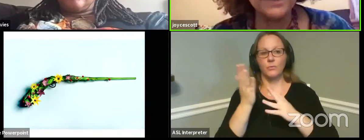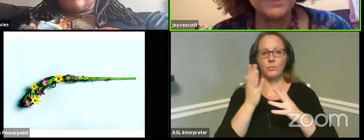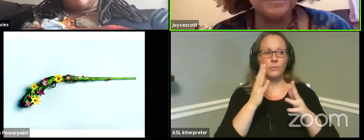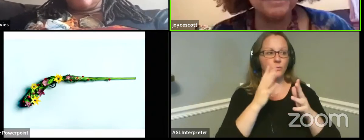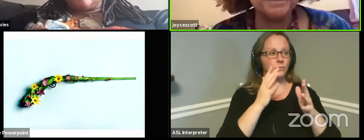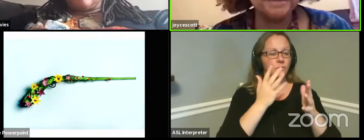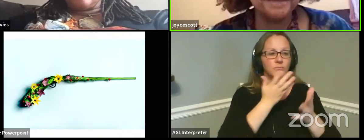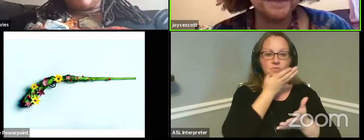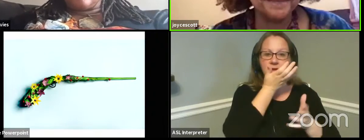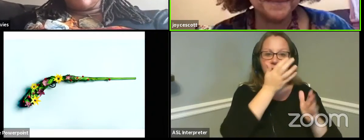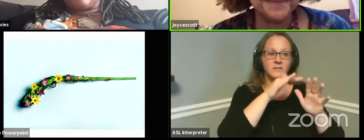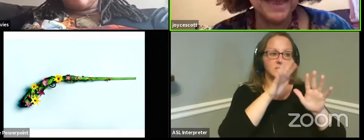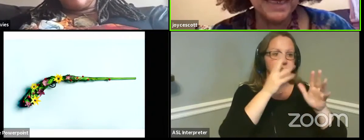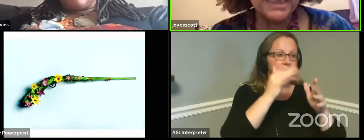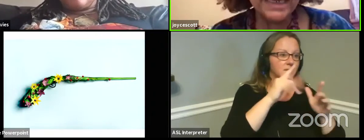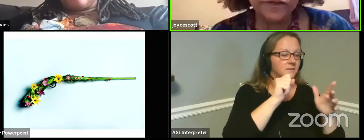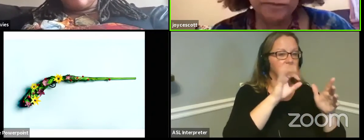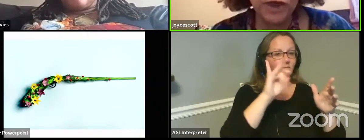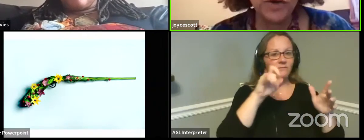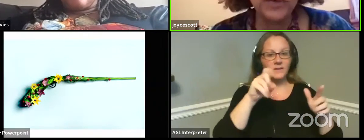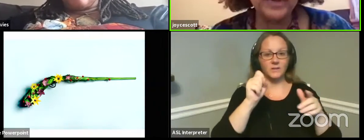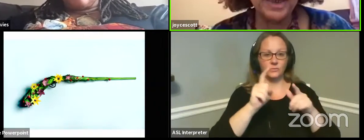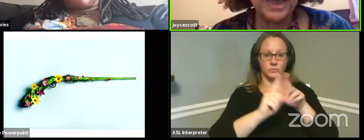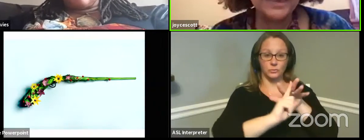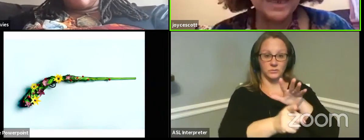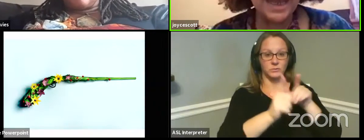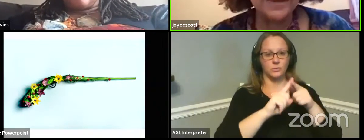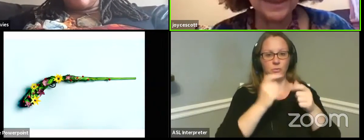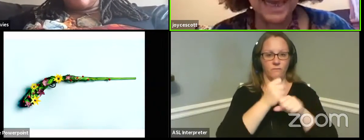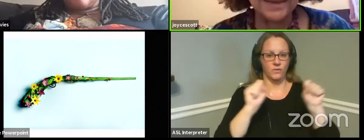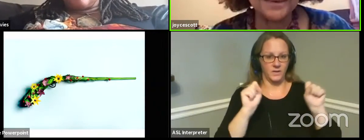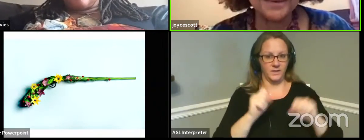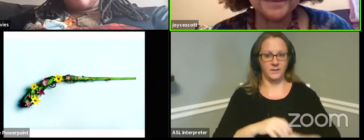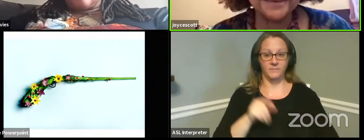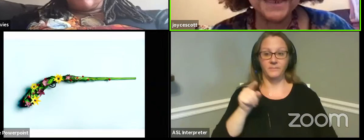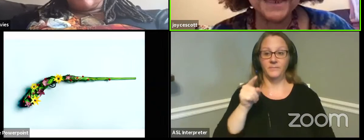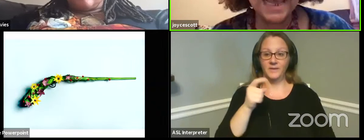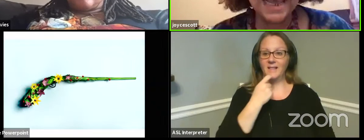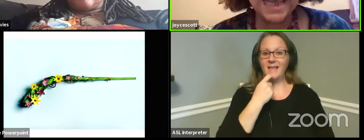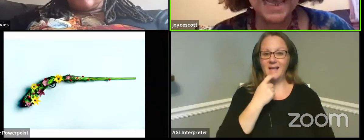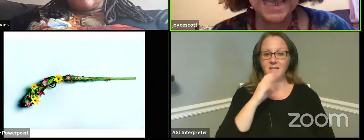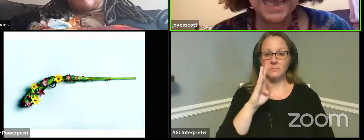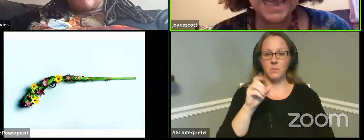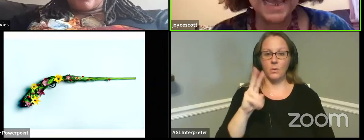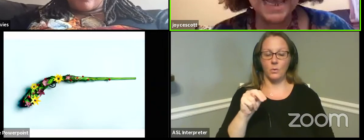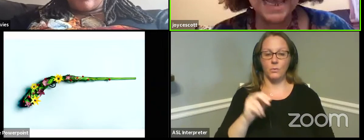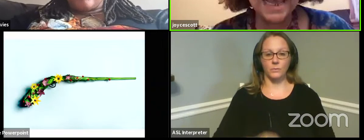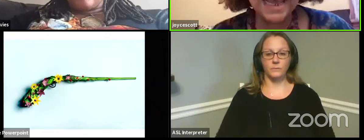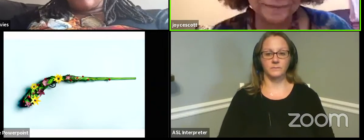to freedom. It's blown and cast glass. Next.